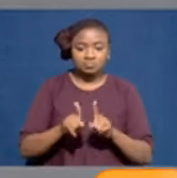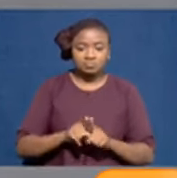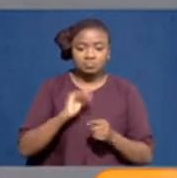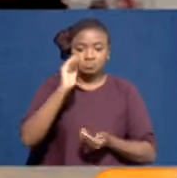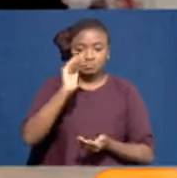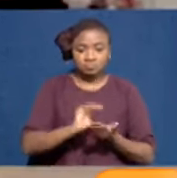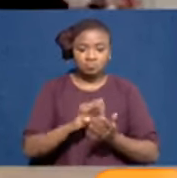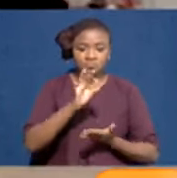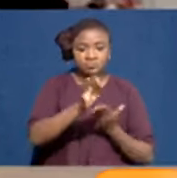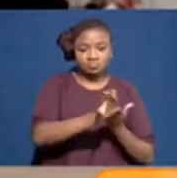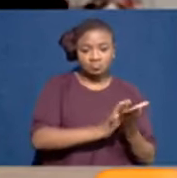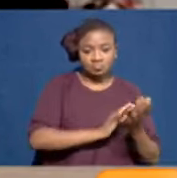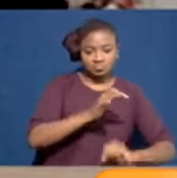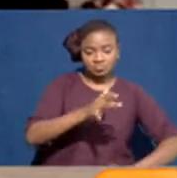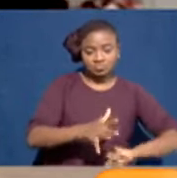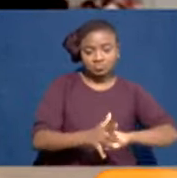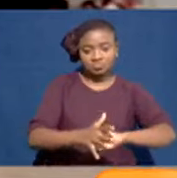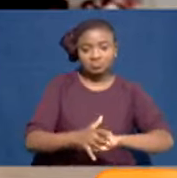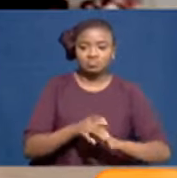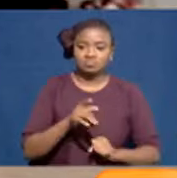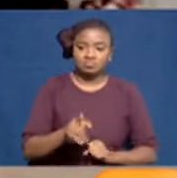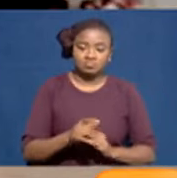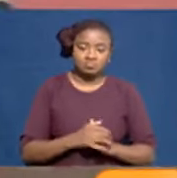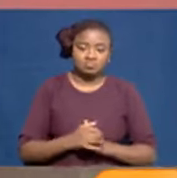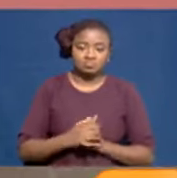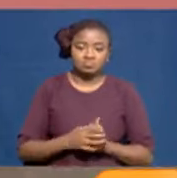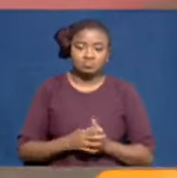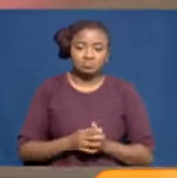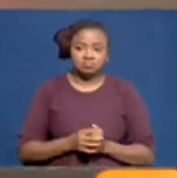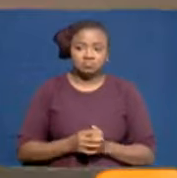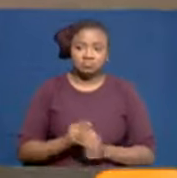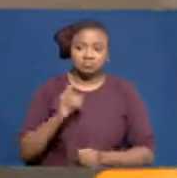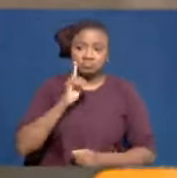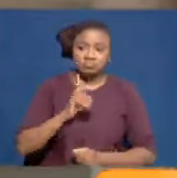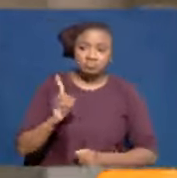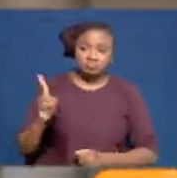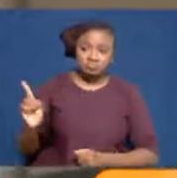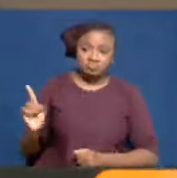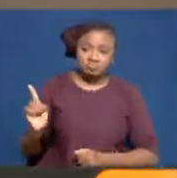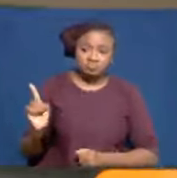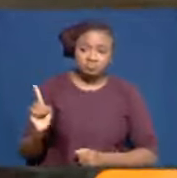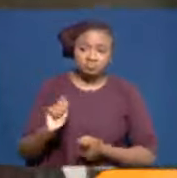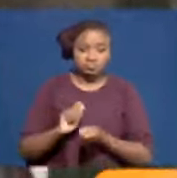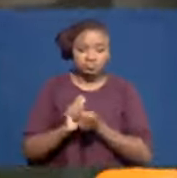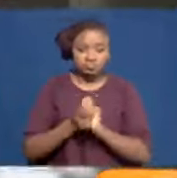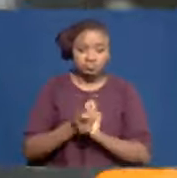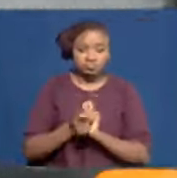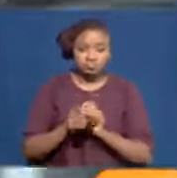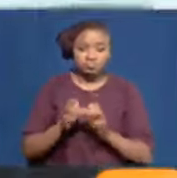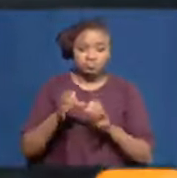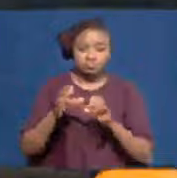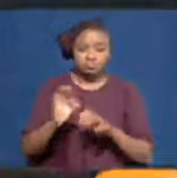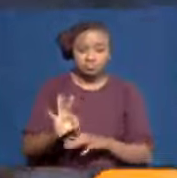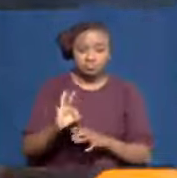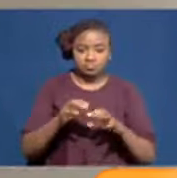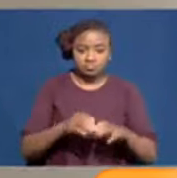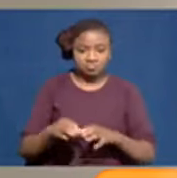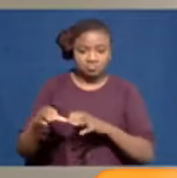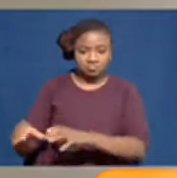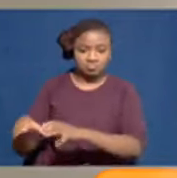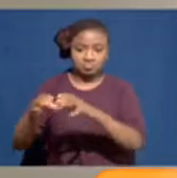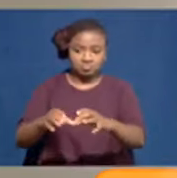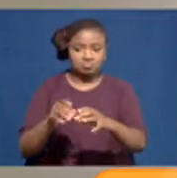support. The National Oil Corporation, which was recently split into three units to turn around its fortunes, has been identified for